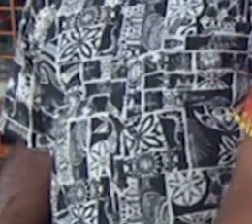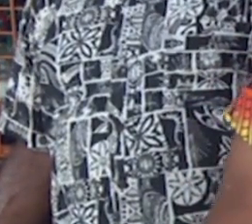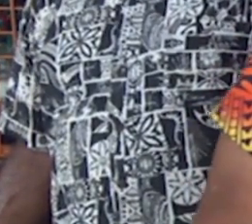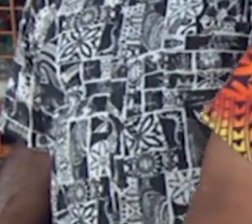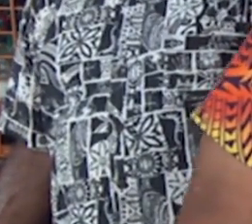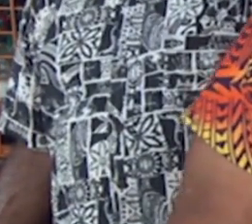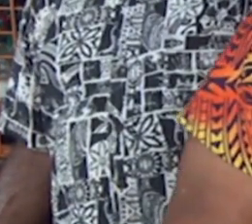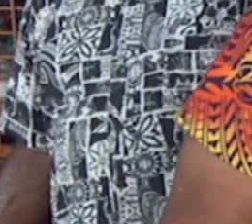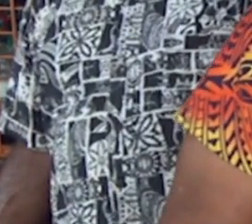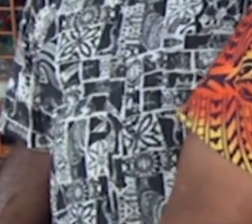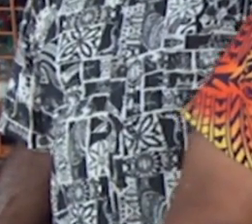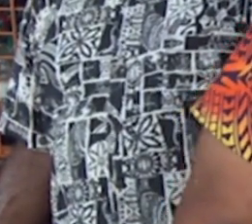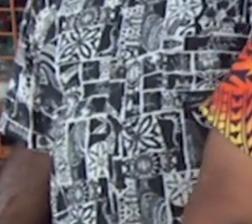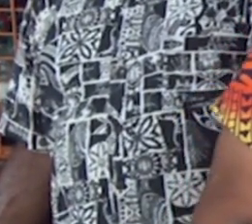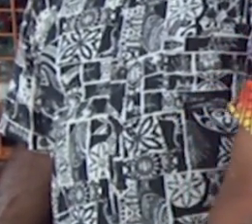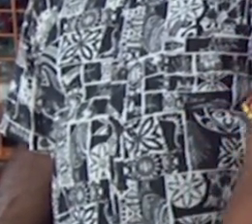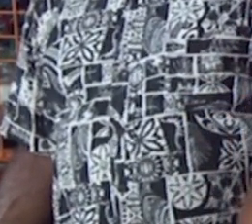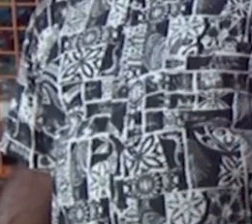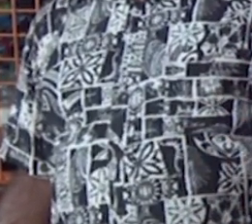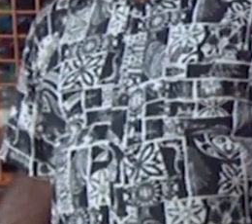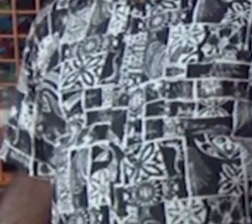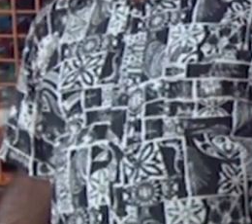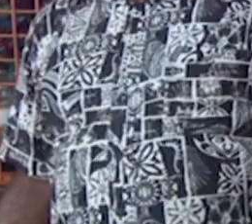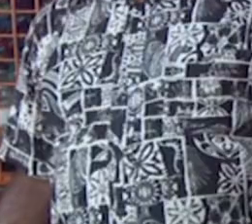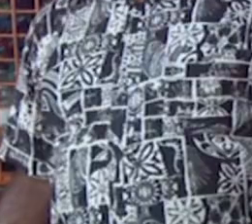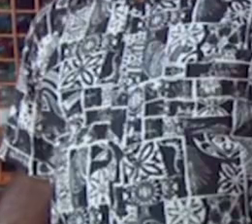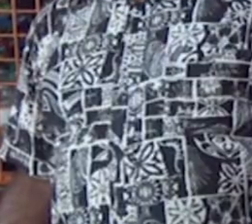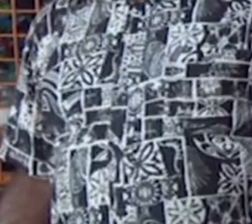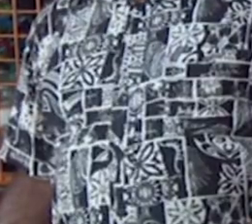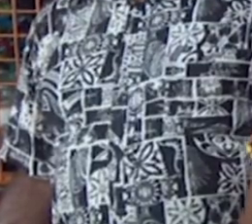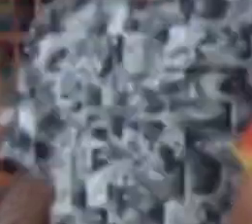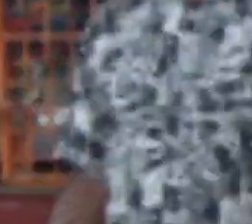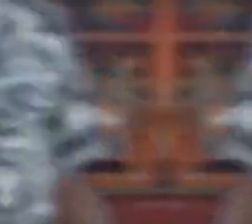Tau talitangin niya na to may biti ng tumong kaniwe yan.